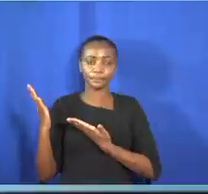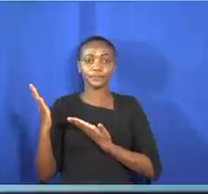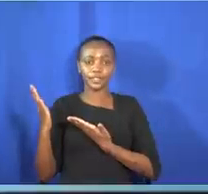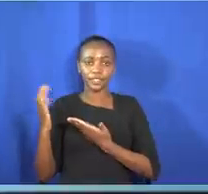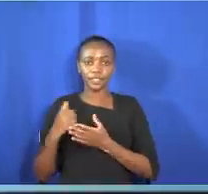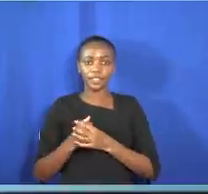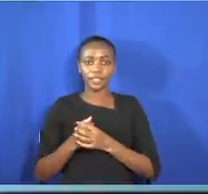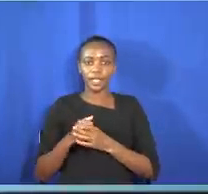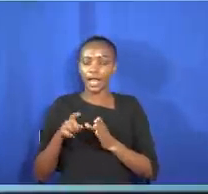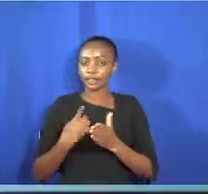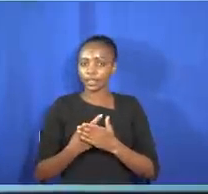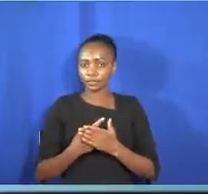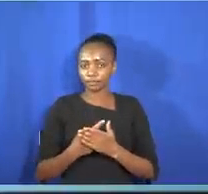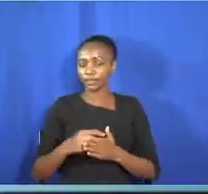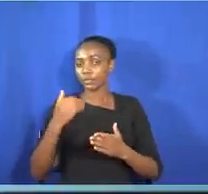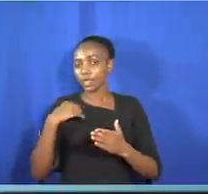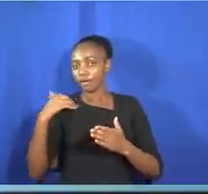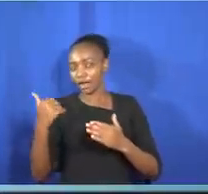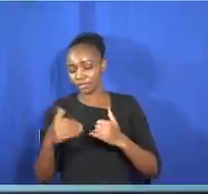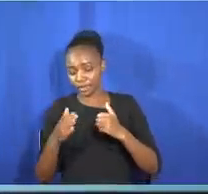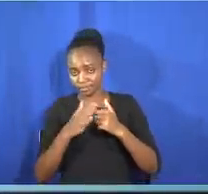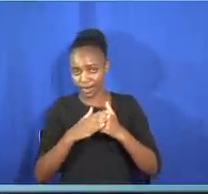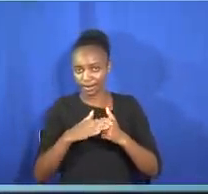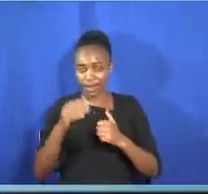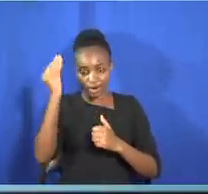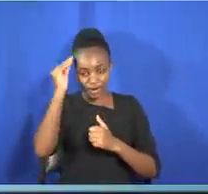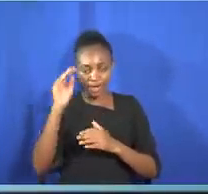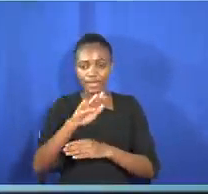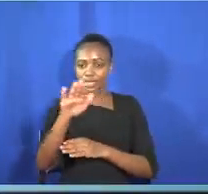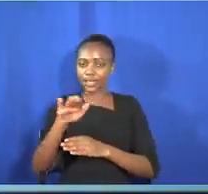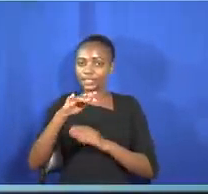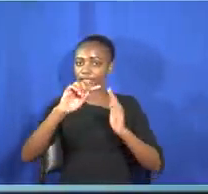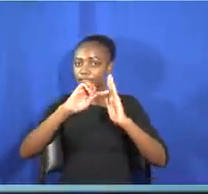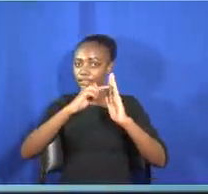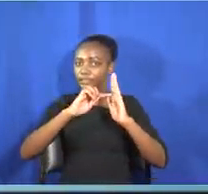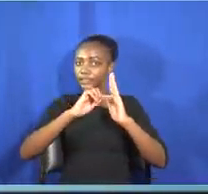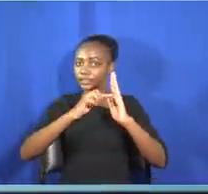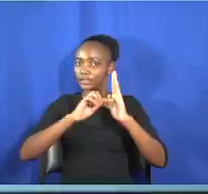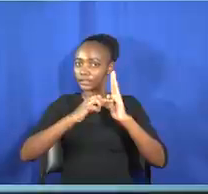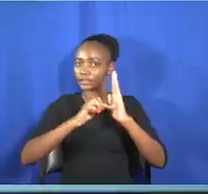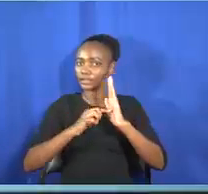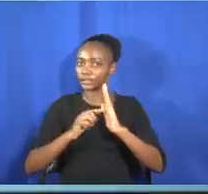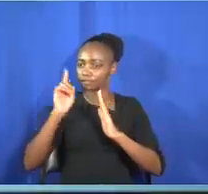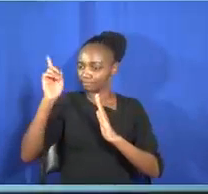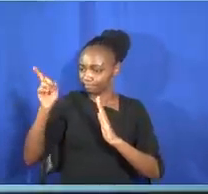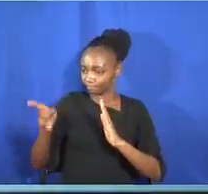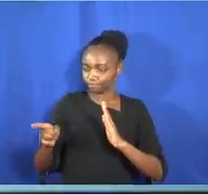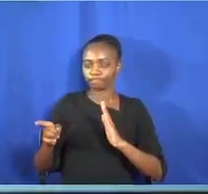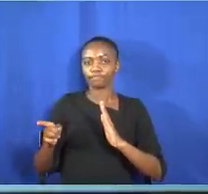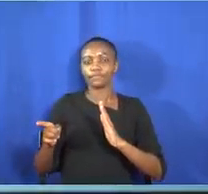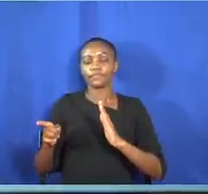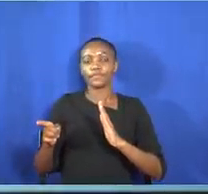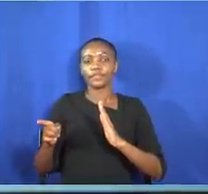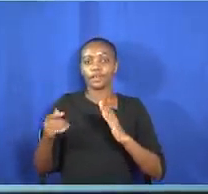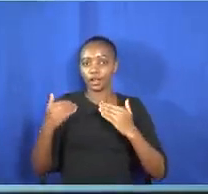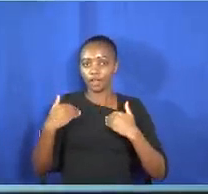Then with the lower primary, they have 9 learning areas: literacy, Kiswahili language